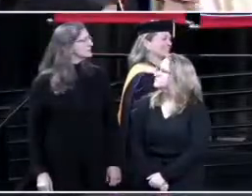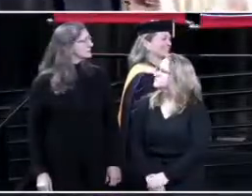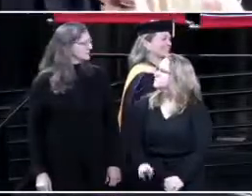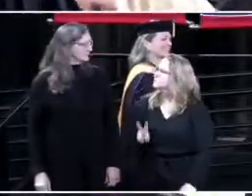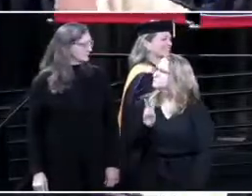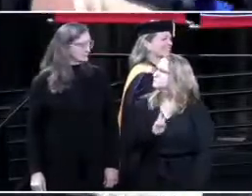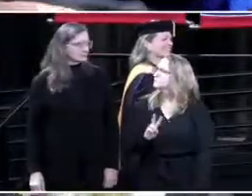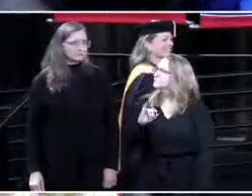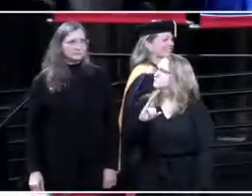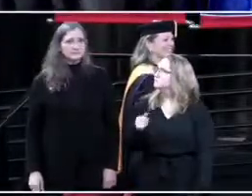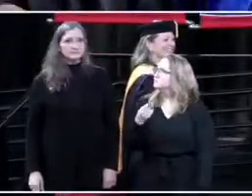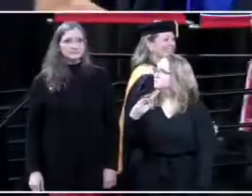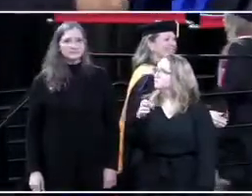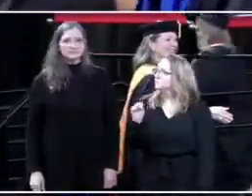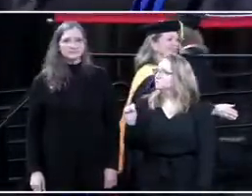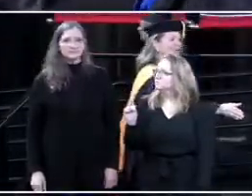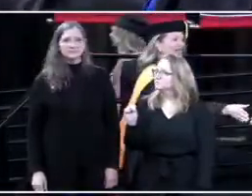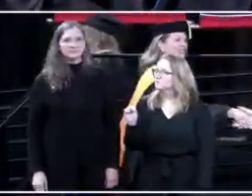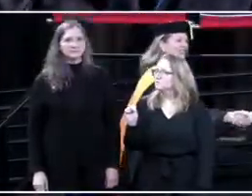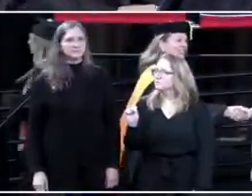Victoria Jane Hess,